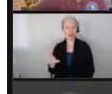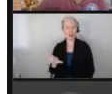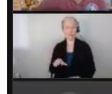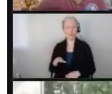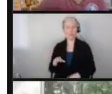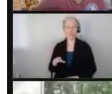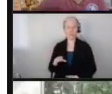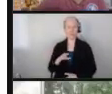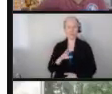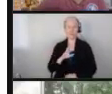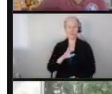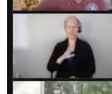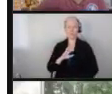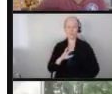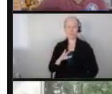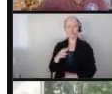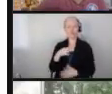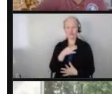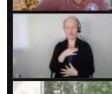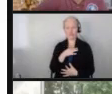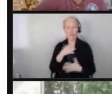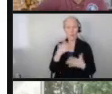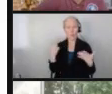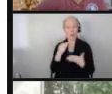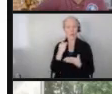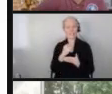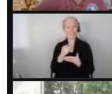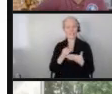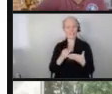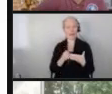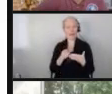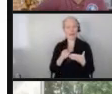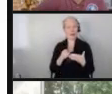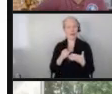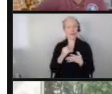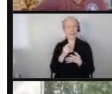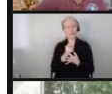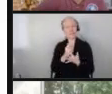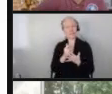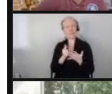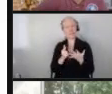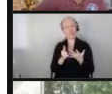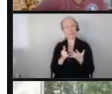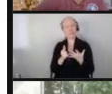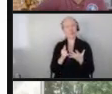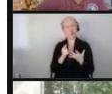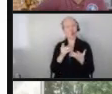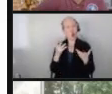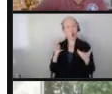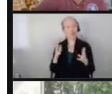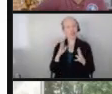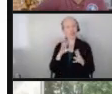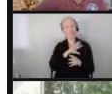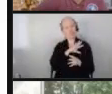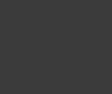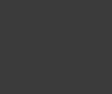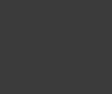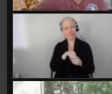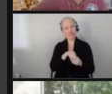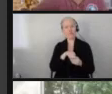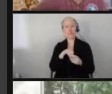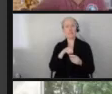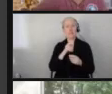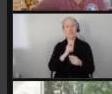are there design steps that are built into habitat vehicles for behavioral health issues? That